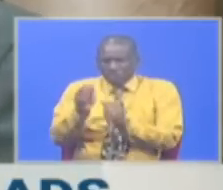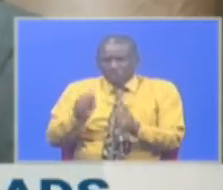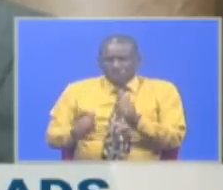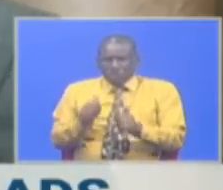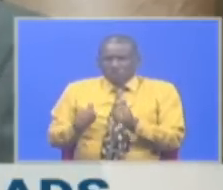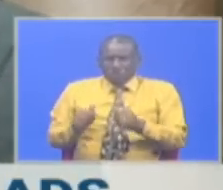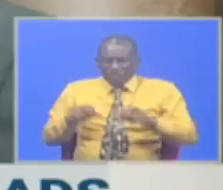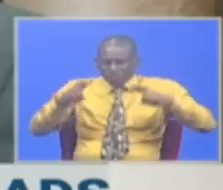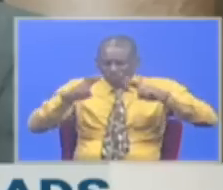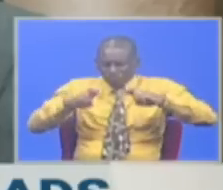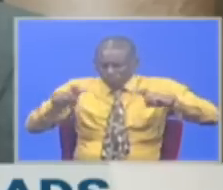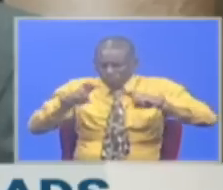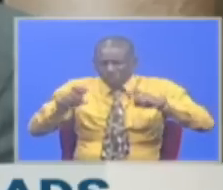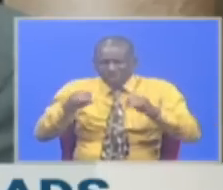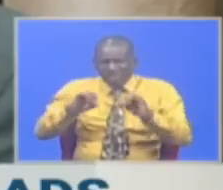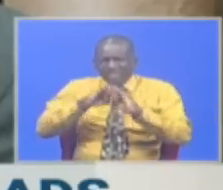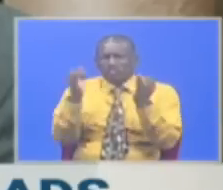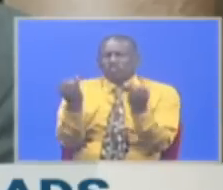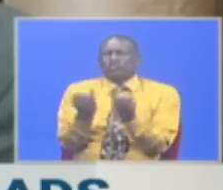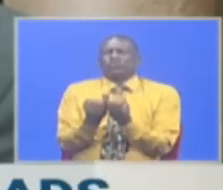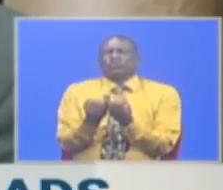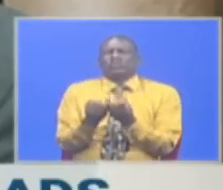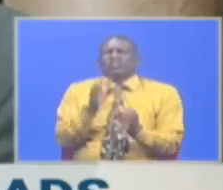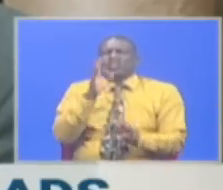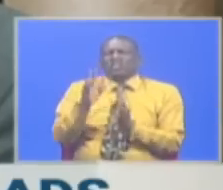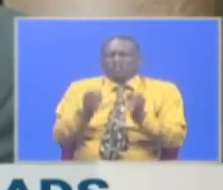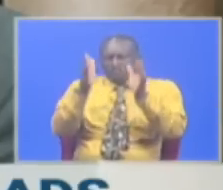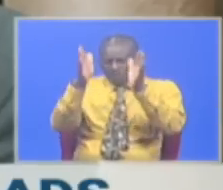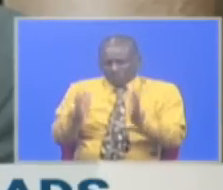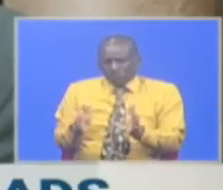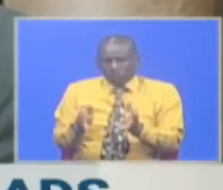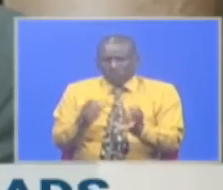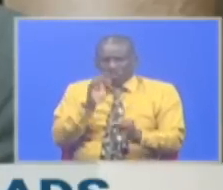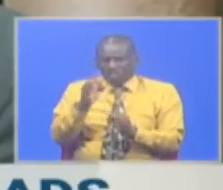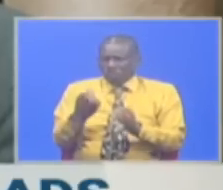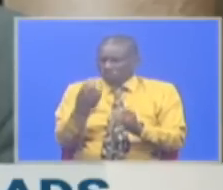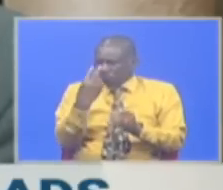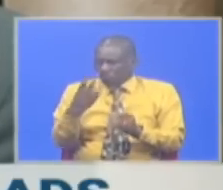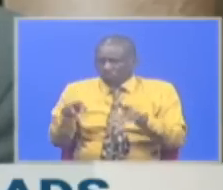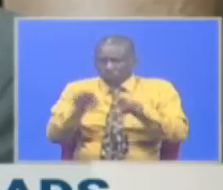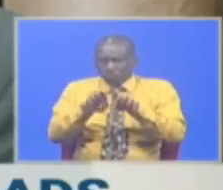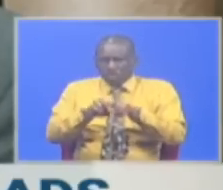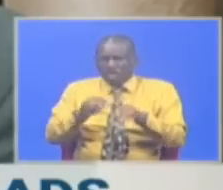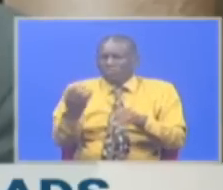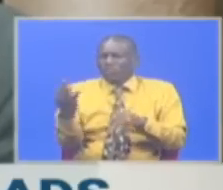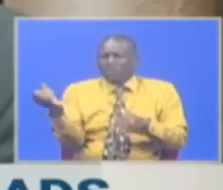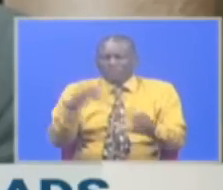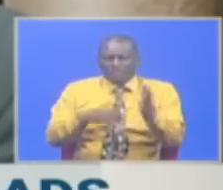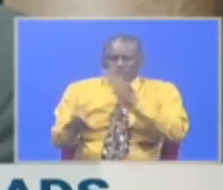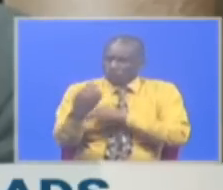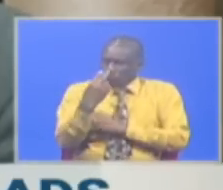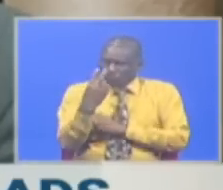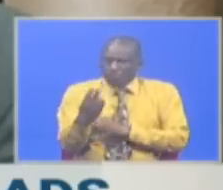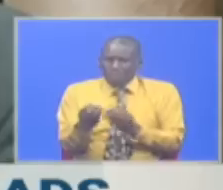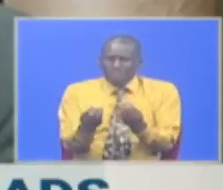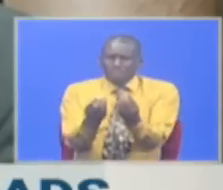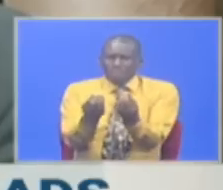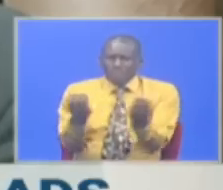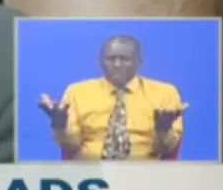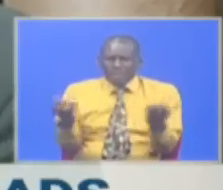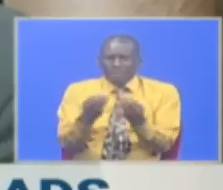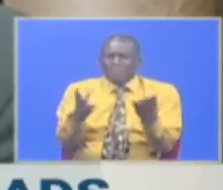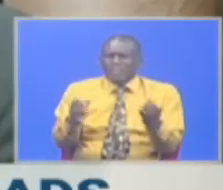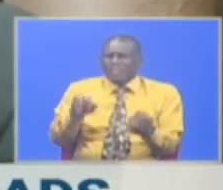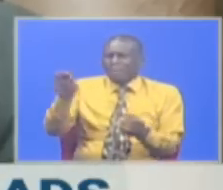looks after its institution, so that if somebody takes, you saw even, is it about 3 months ago? Yes. So many magistrates